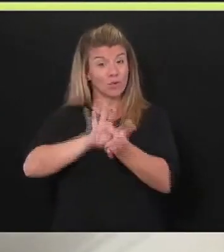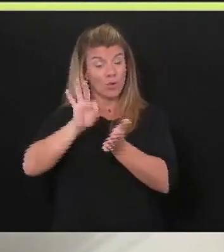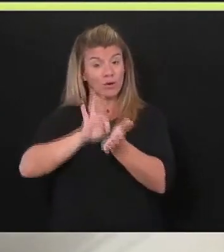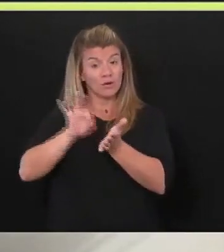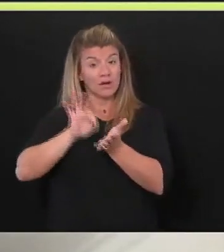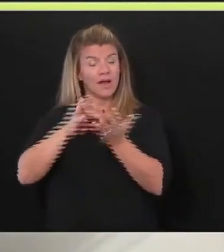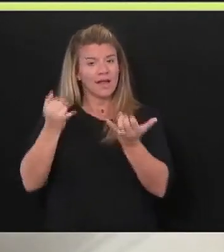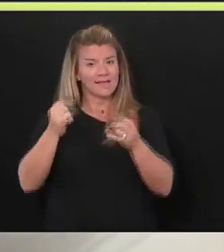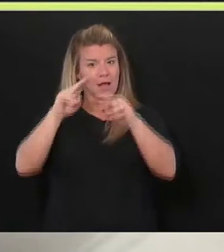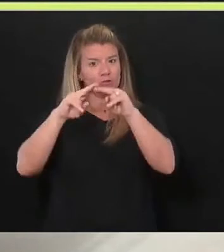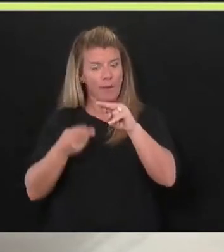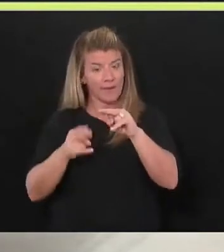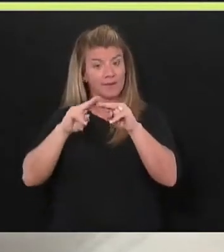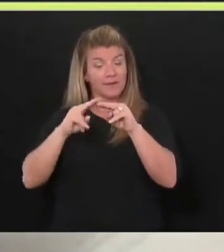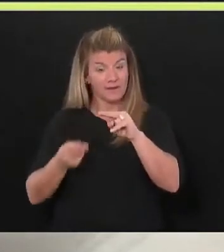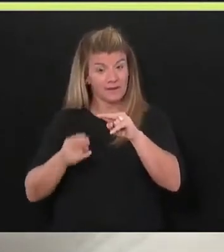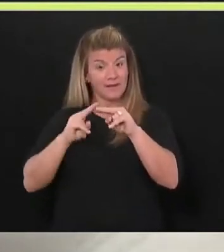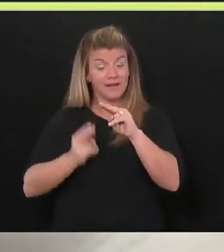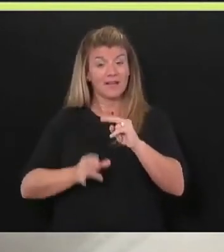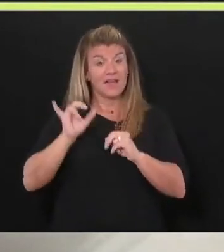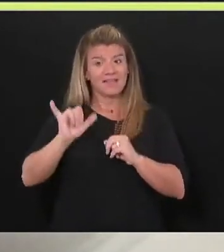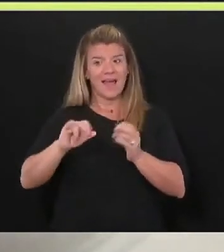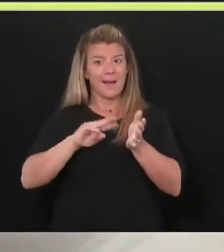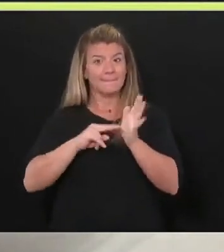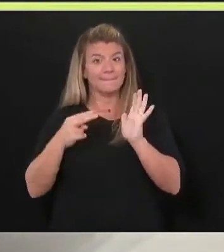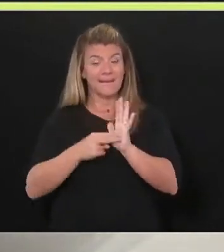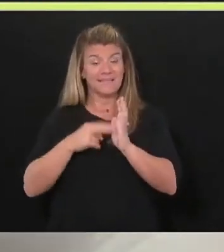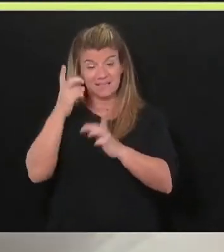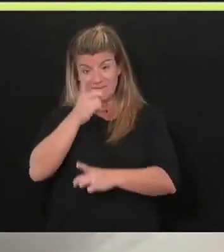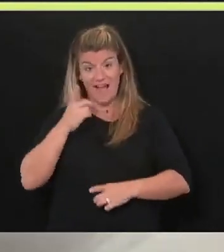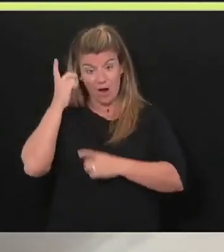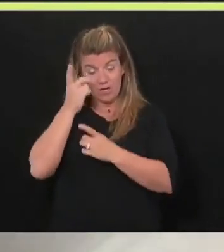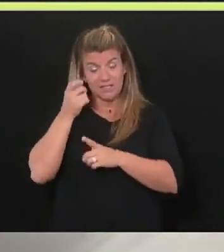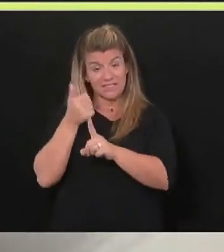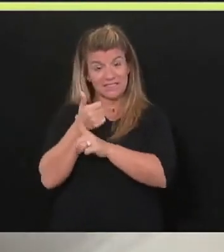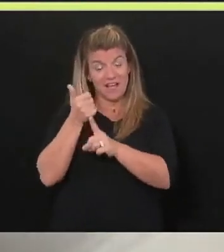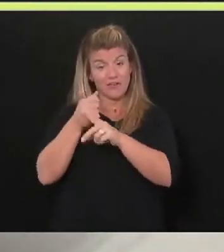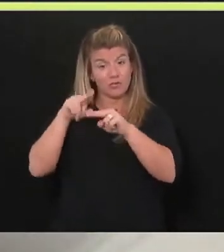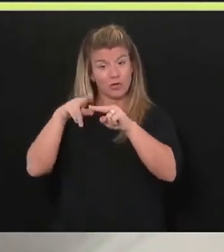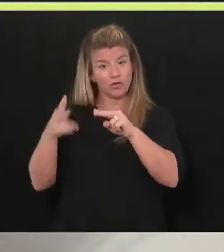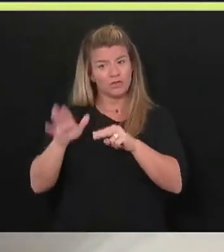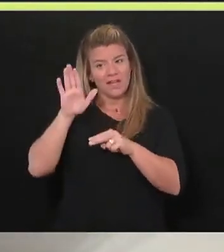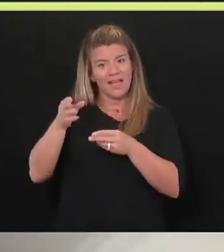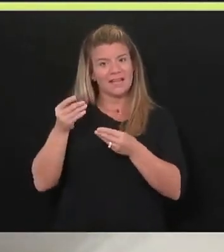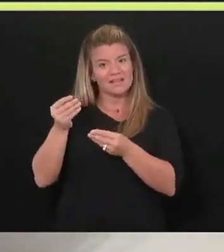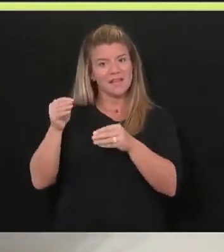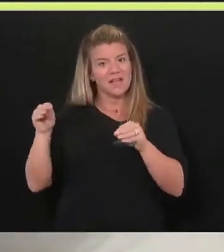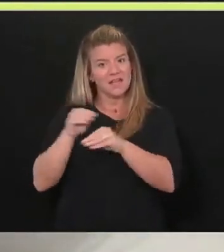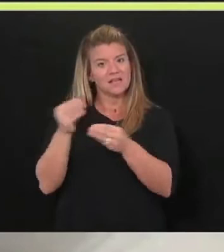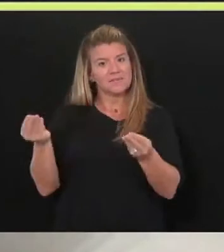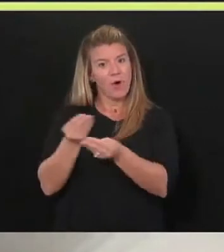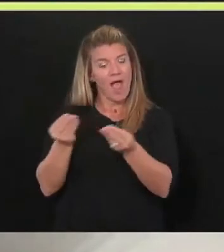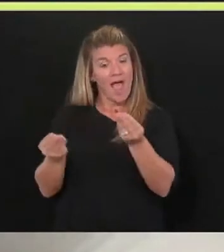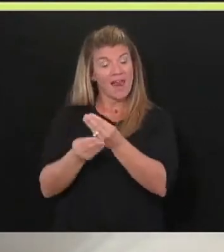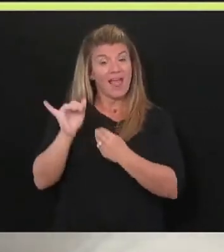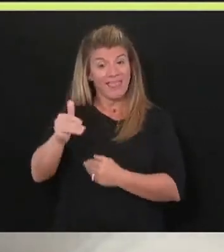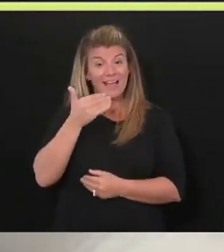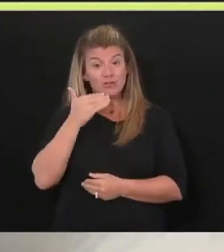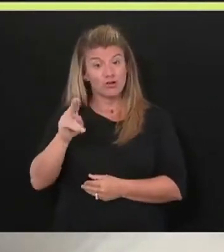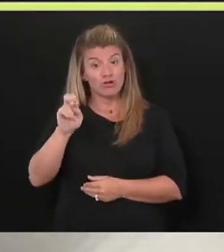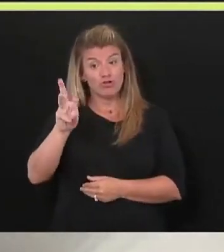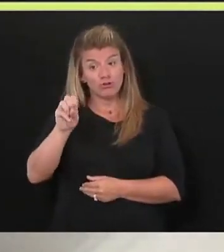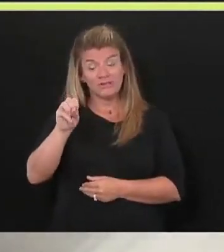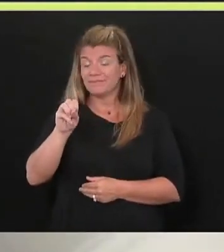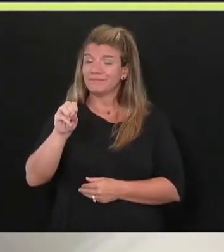is dropping lower, which means the virus is reducing its spread, which is good news. The bad news is that